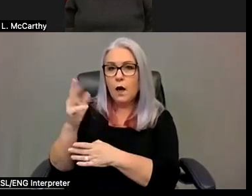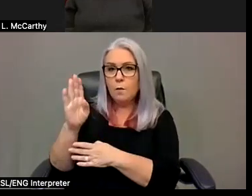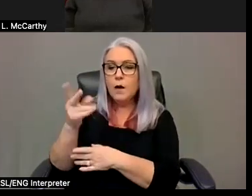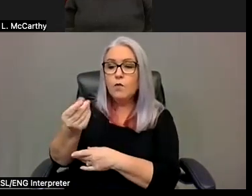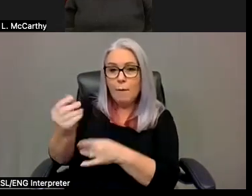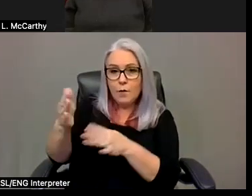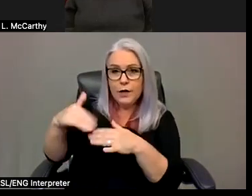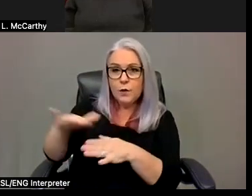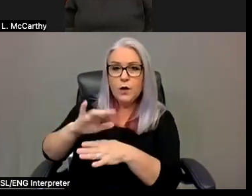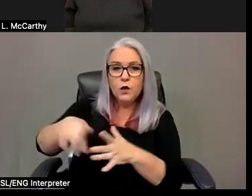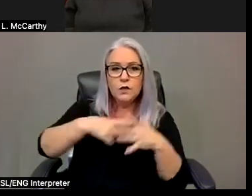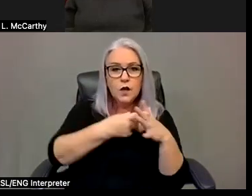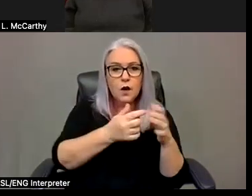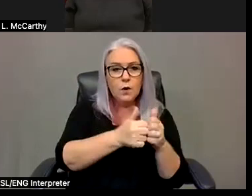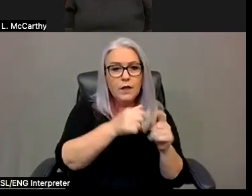Ms. McGovern.